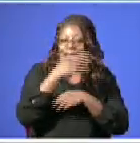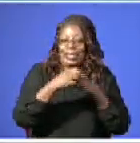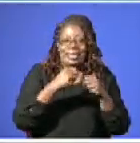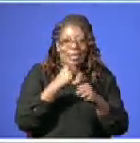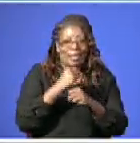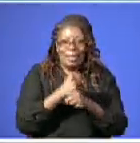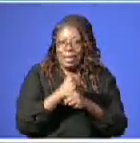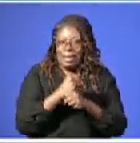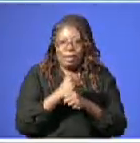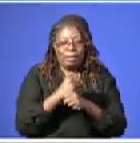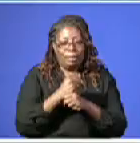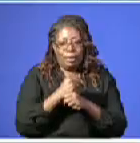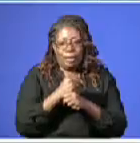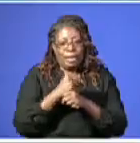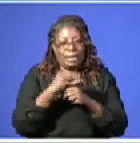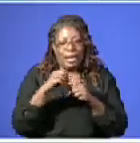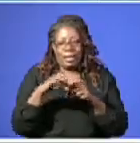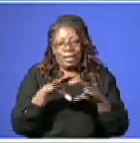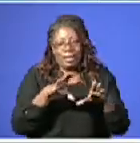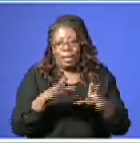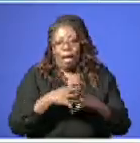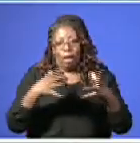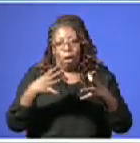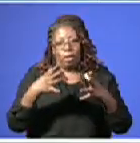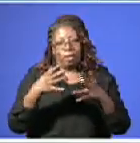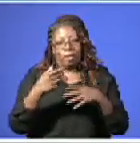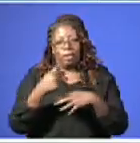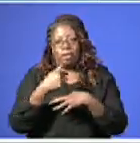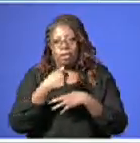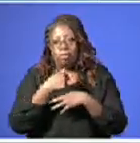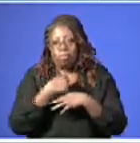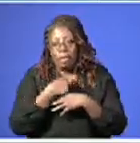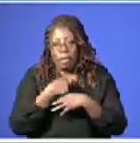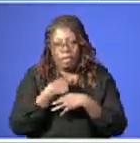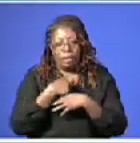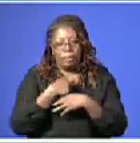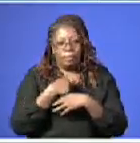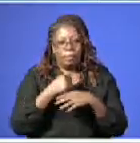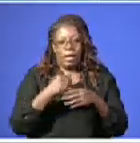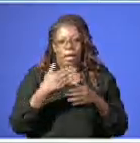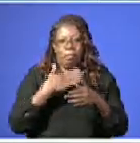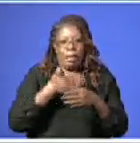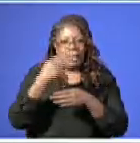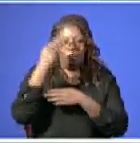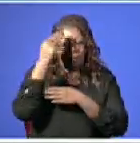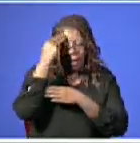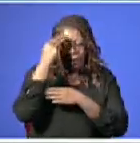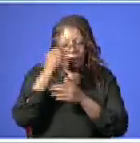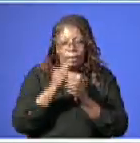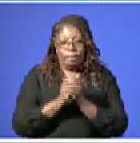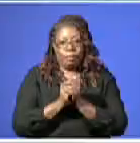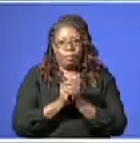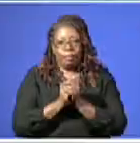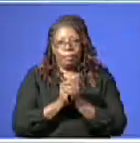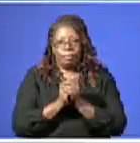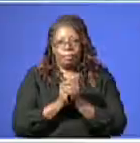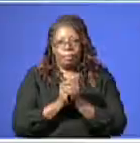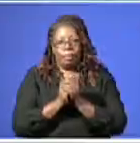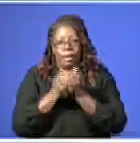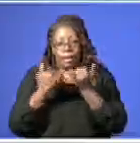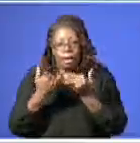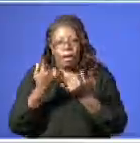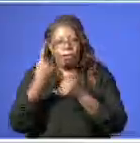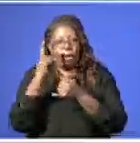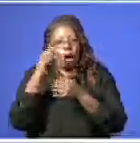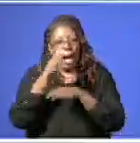That thing did a toll on me. It took me a while to kind of, regroup, and even in my mind. But for Abaco, the threat of